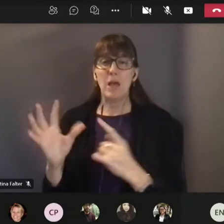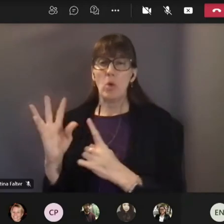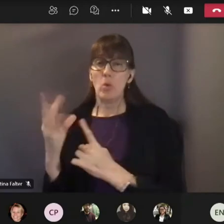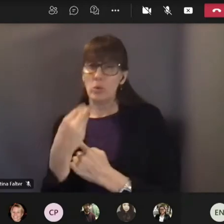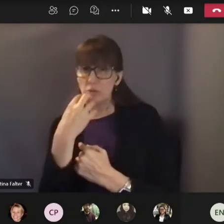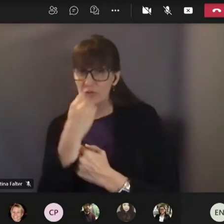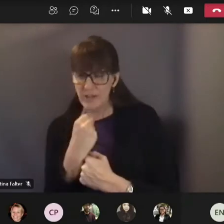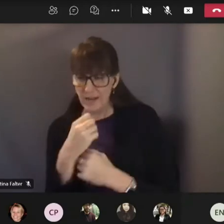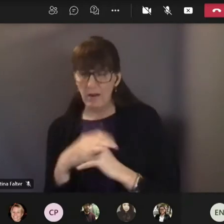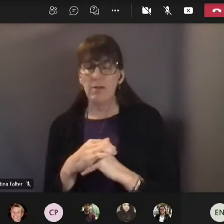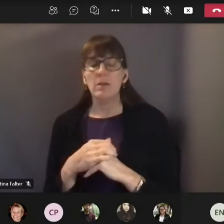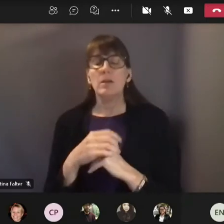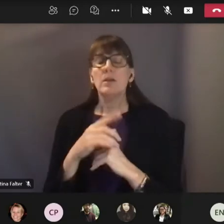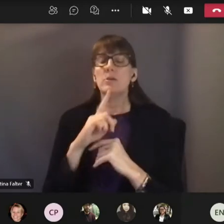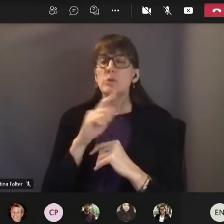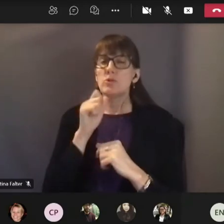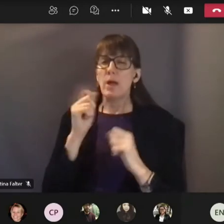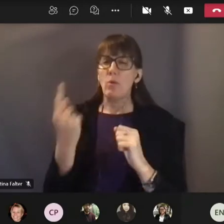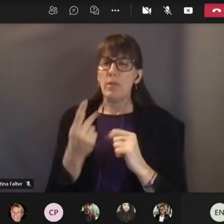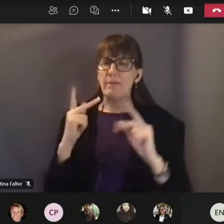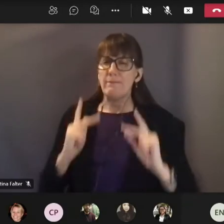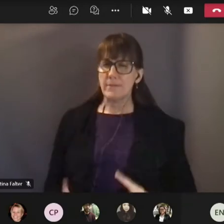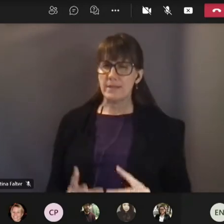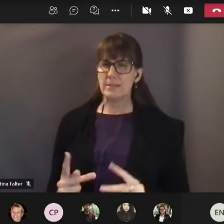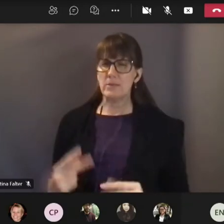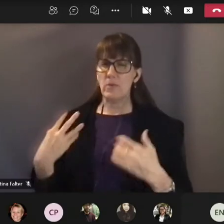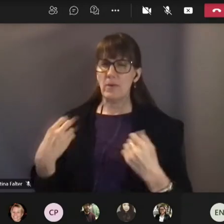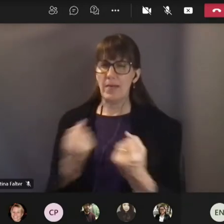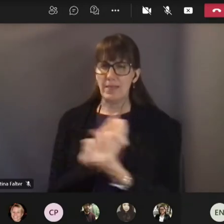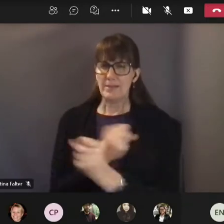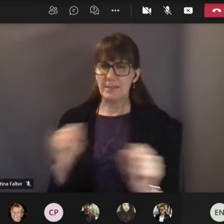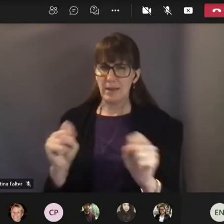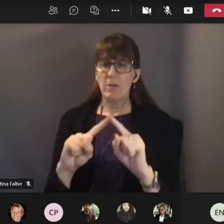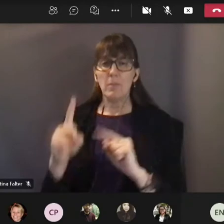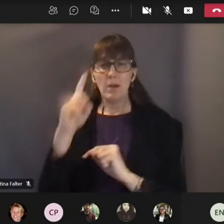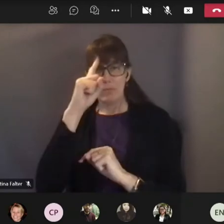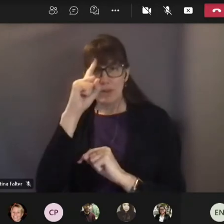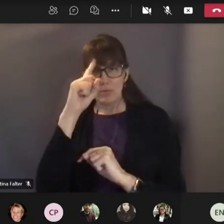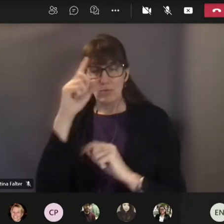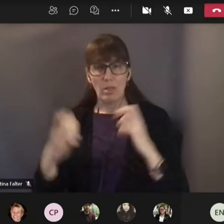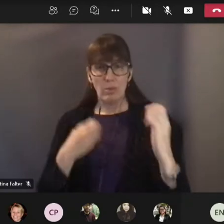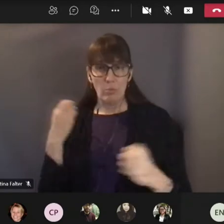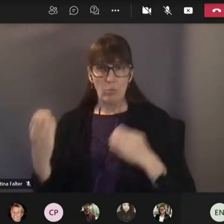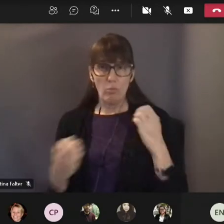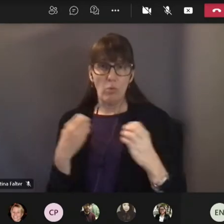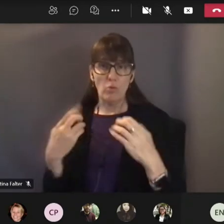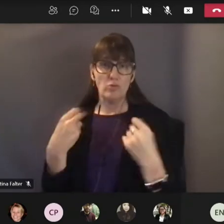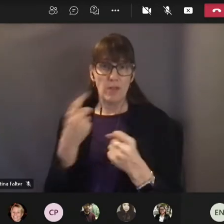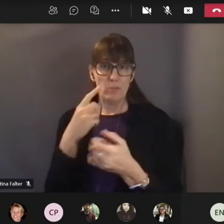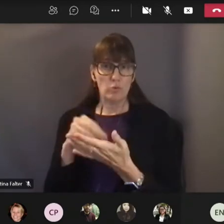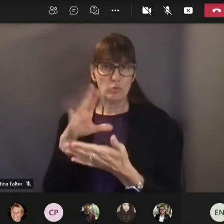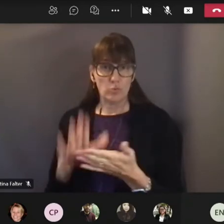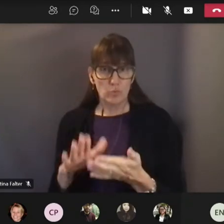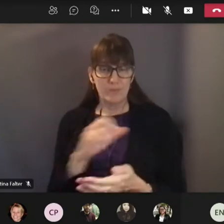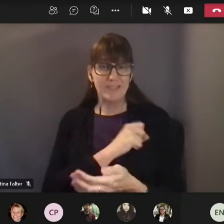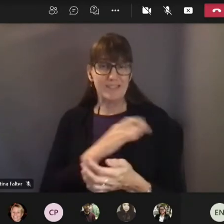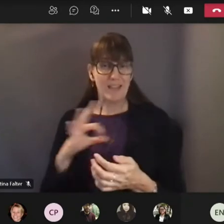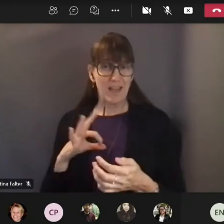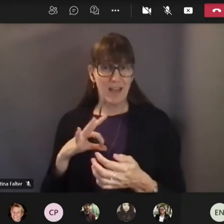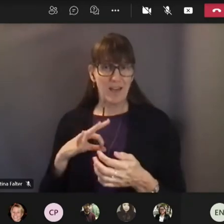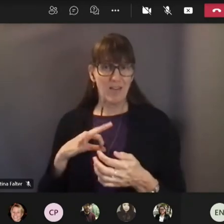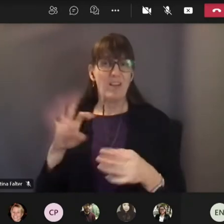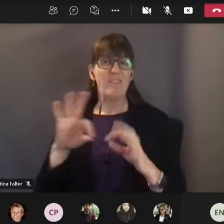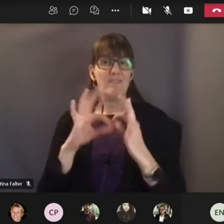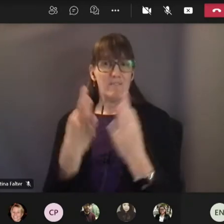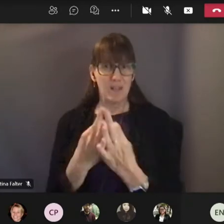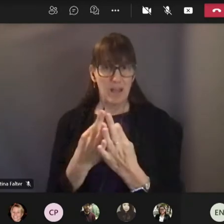safety, but also mental, emotional health for our students, staff, and families. No